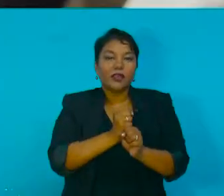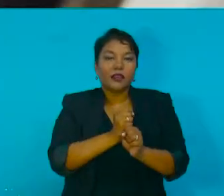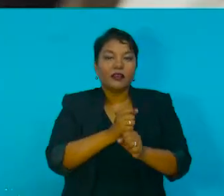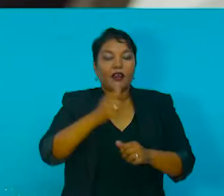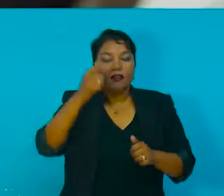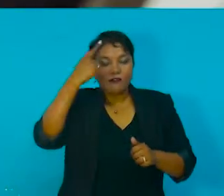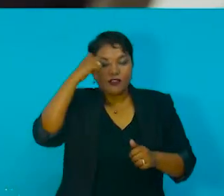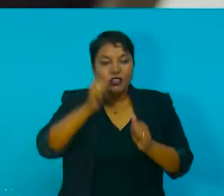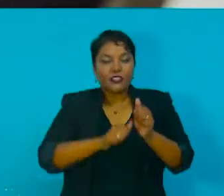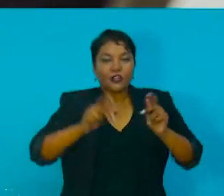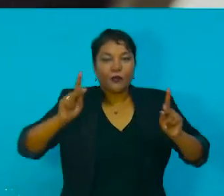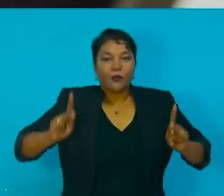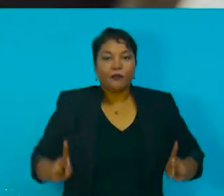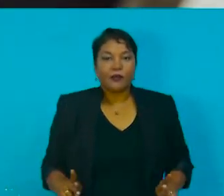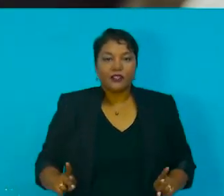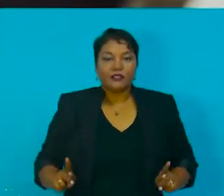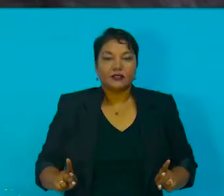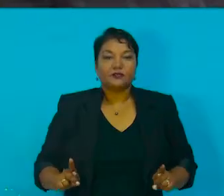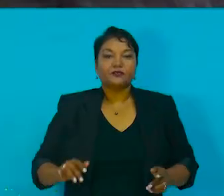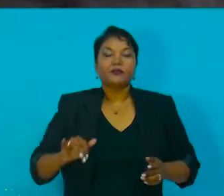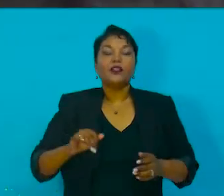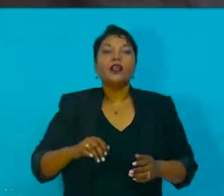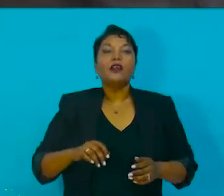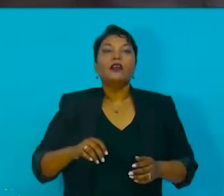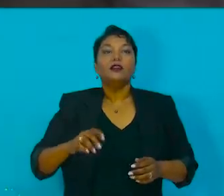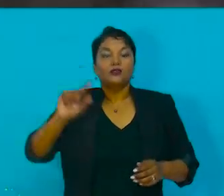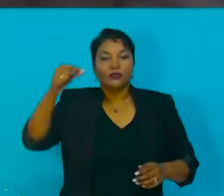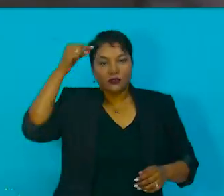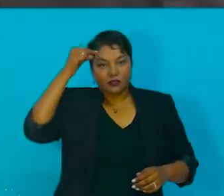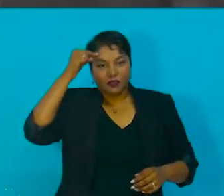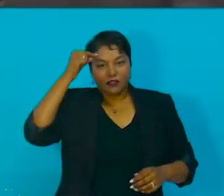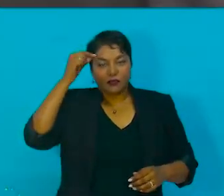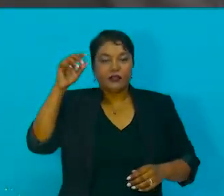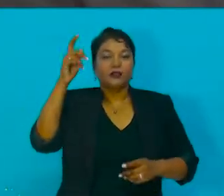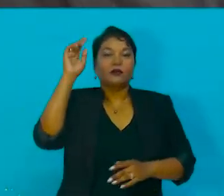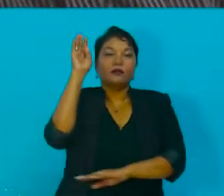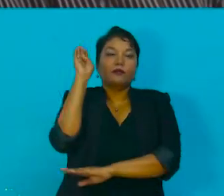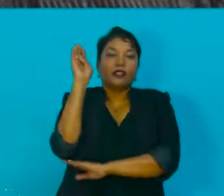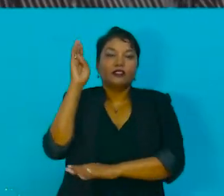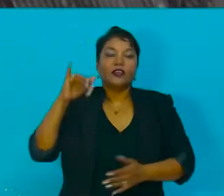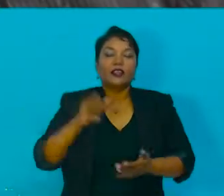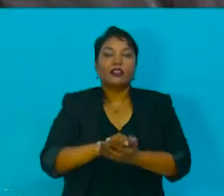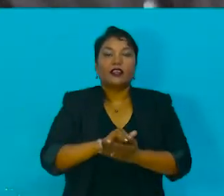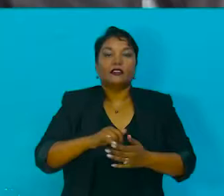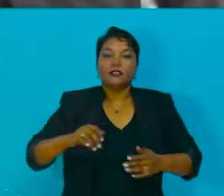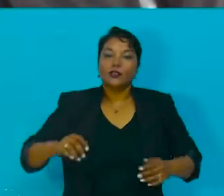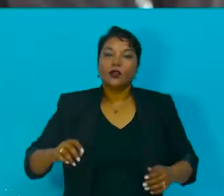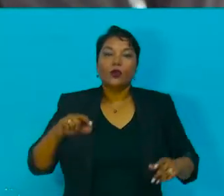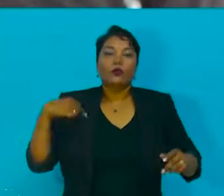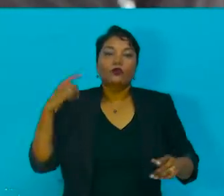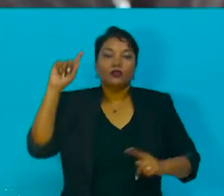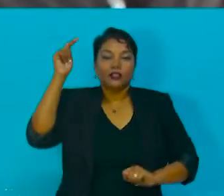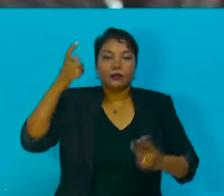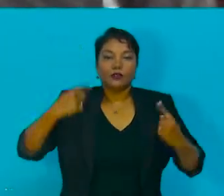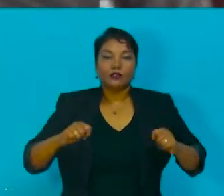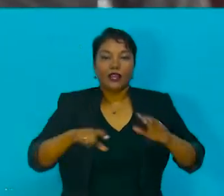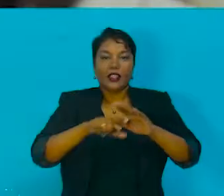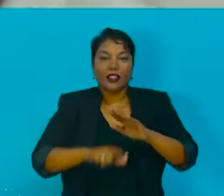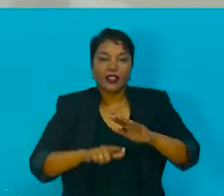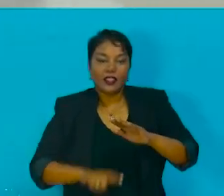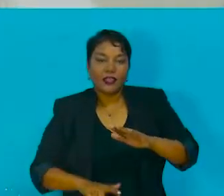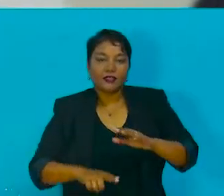to this, the government of Trinidad and Tobago has pledged to the UN to reduce the country's overall carbon dioxide emissions